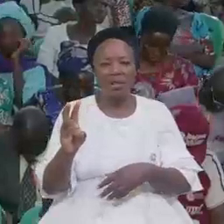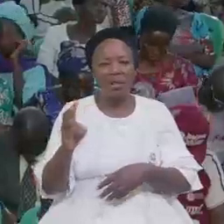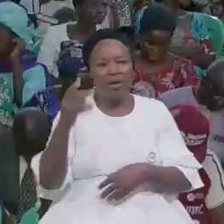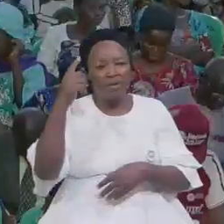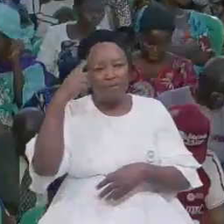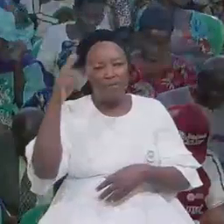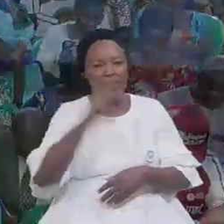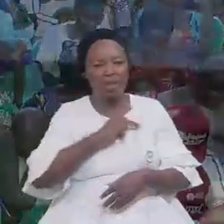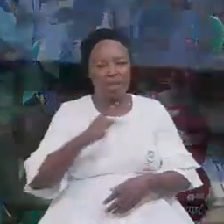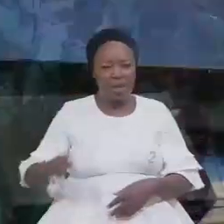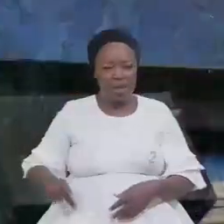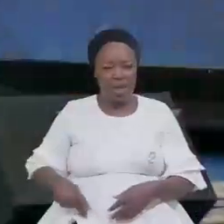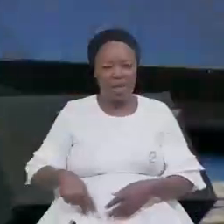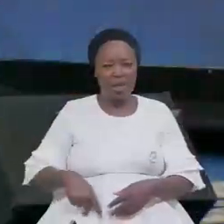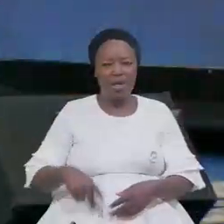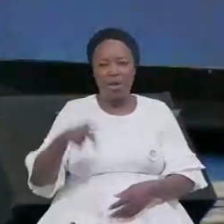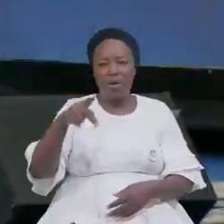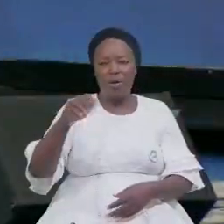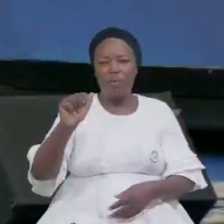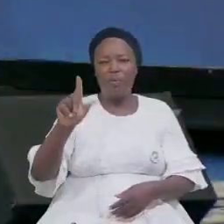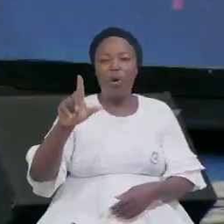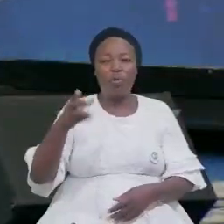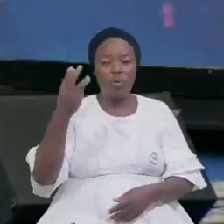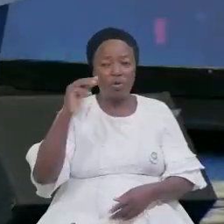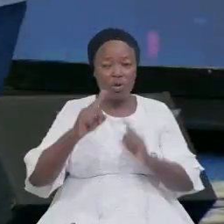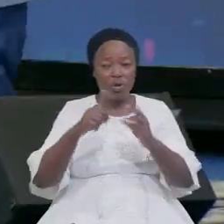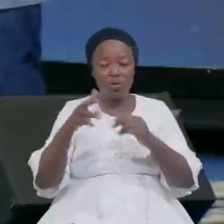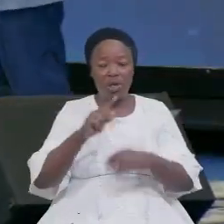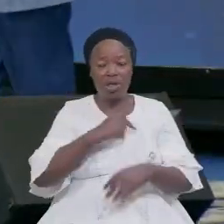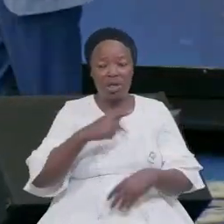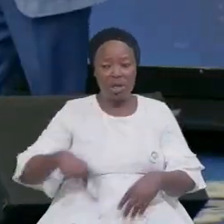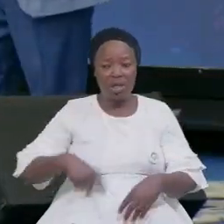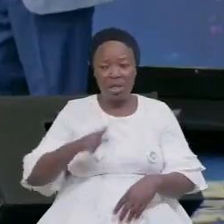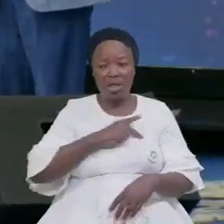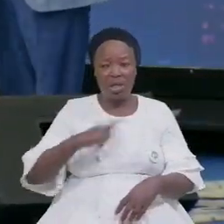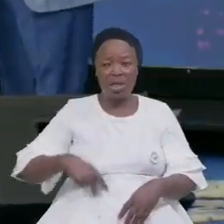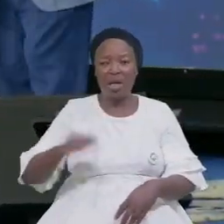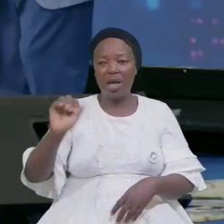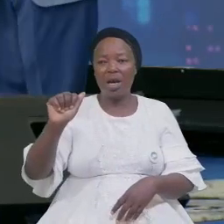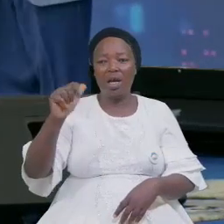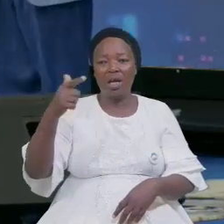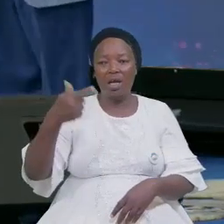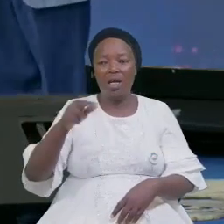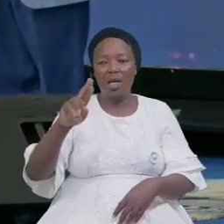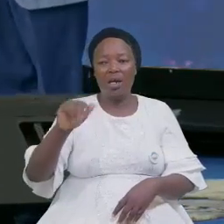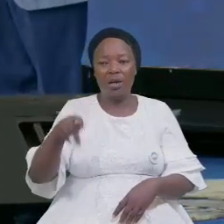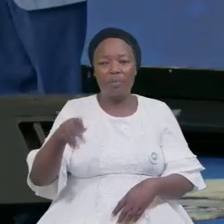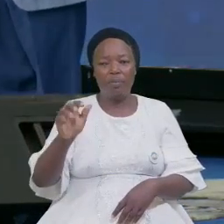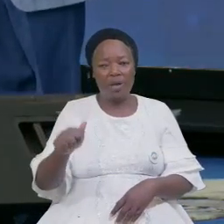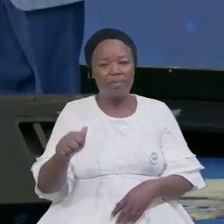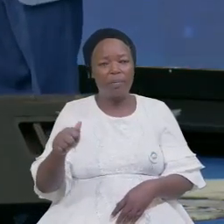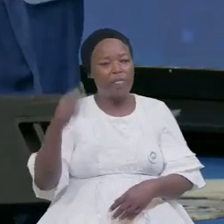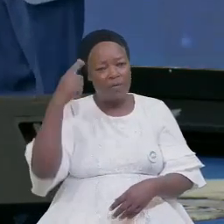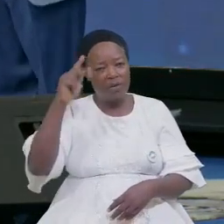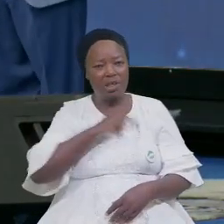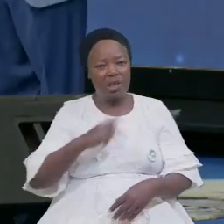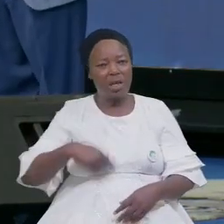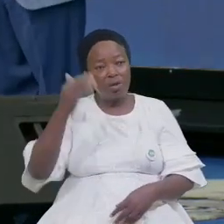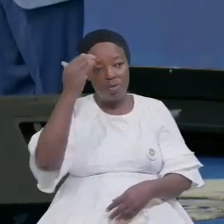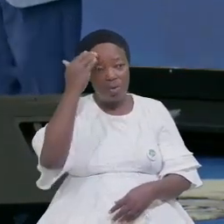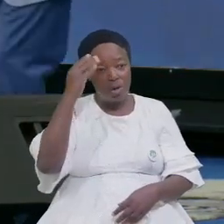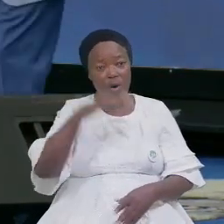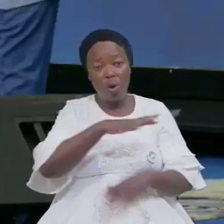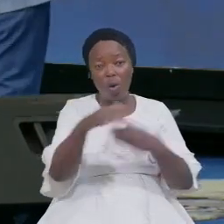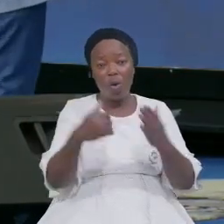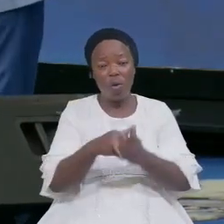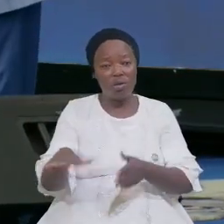Paul was talking to the king, King Agrippa. For the king knoweth of these things, before